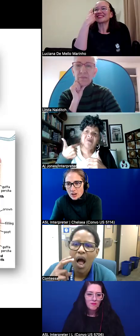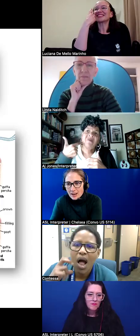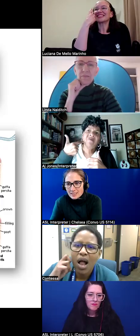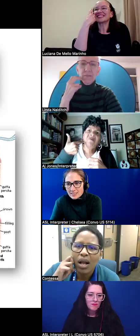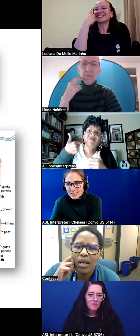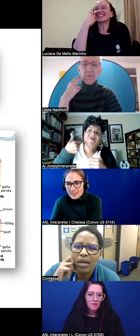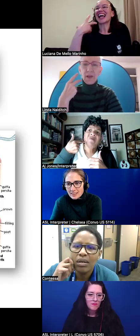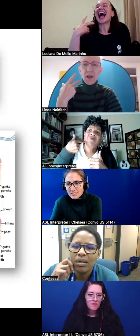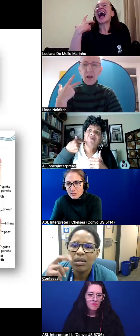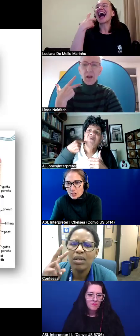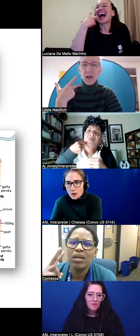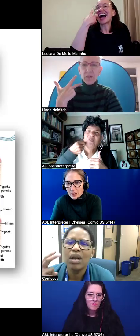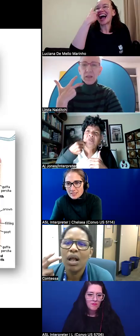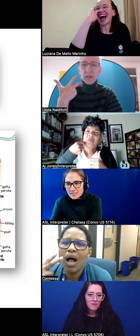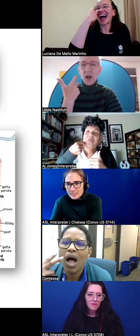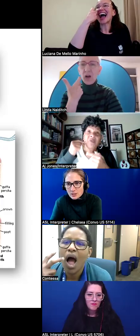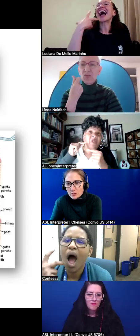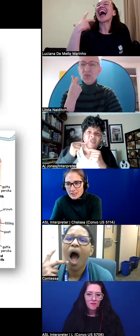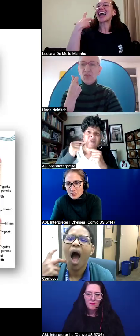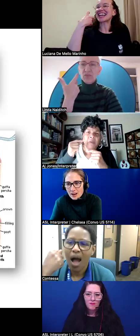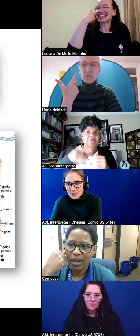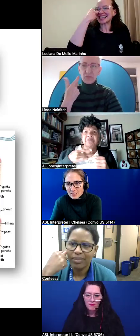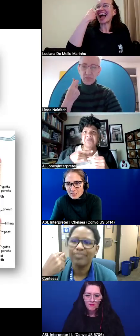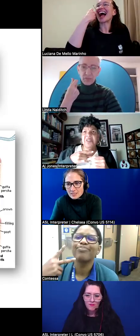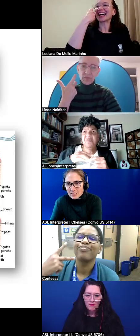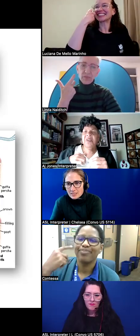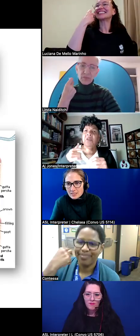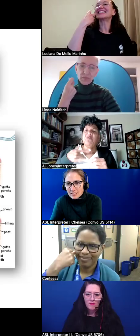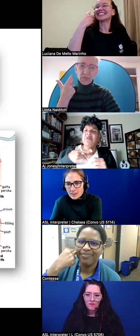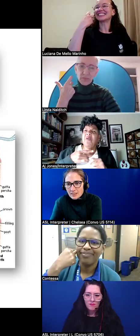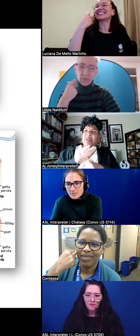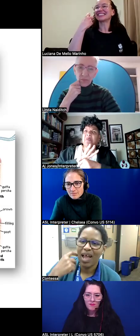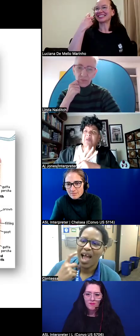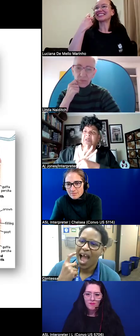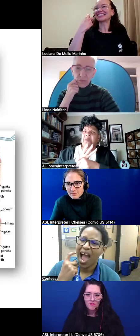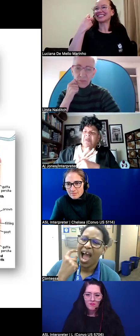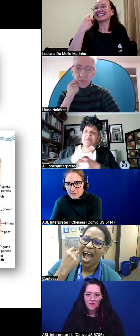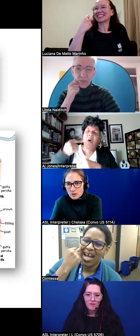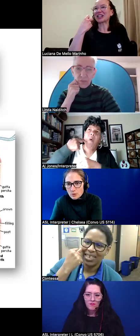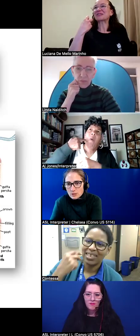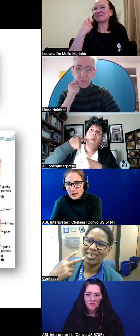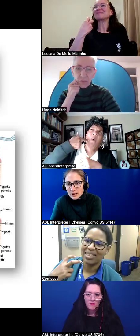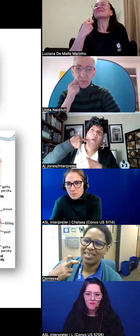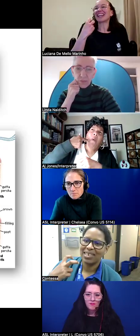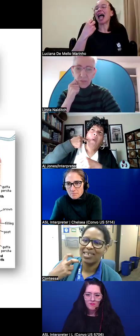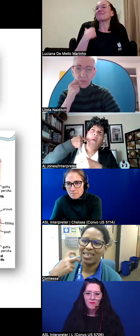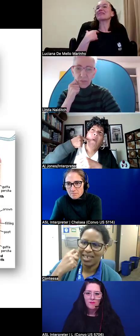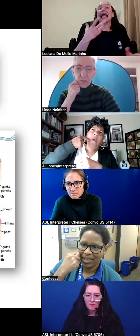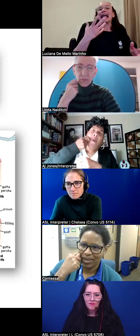Right? A shot, right? For numbing it. Novocaine shot, right? In order to make it